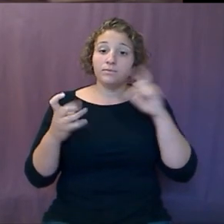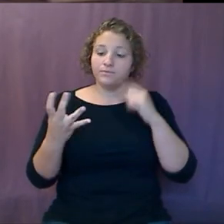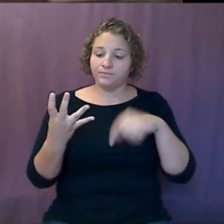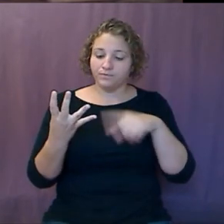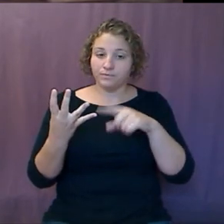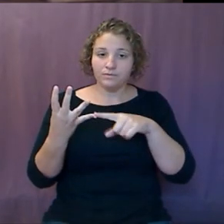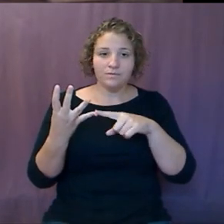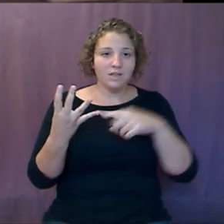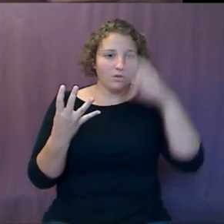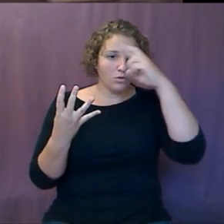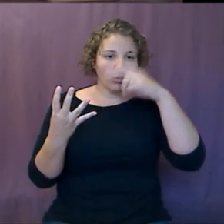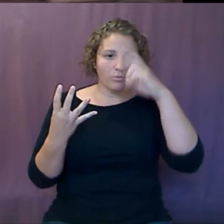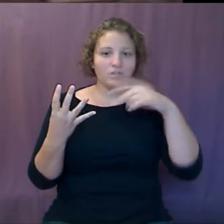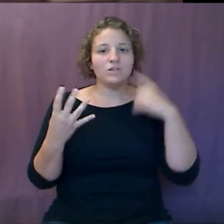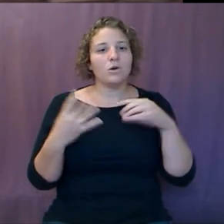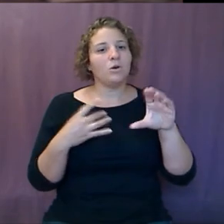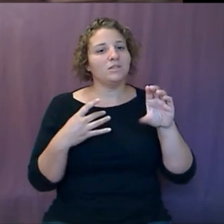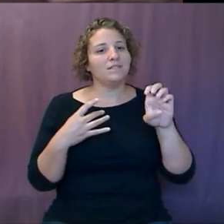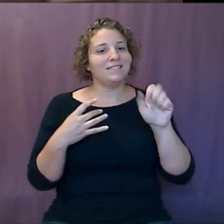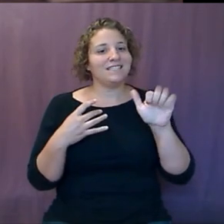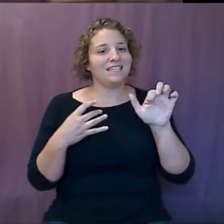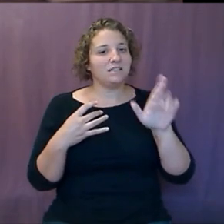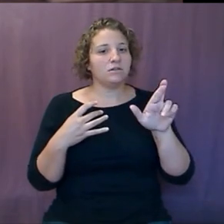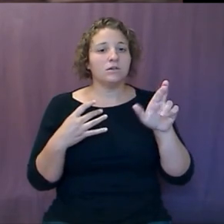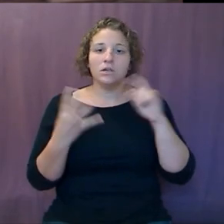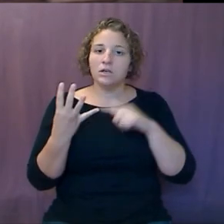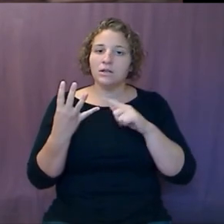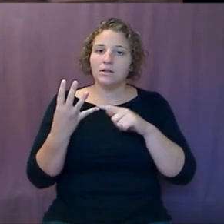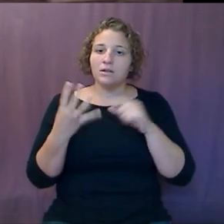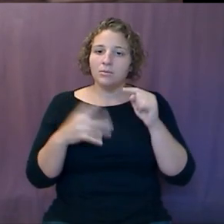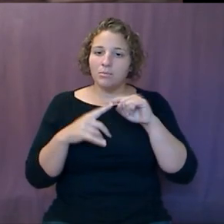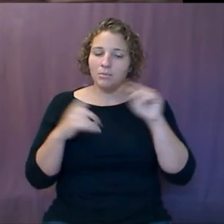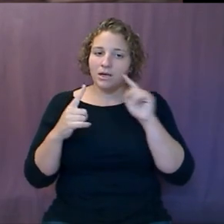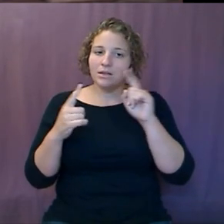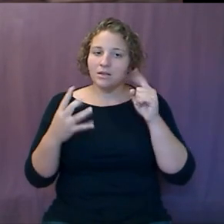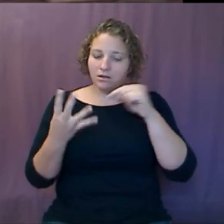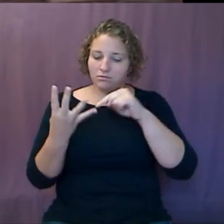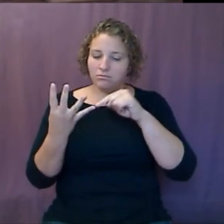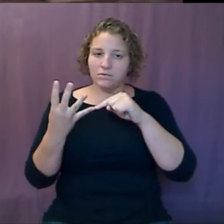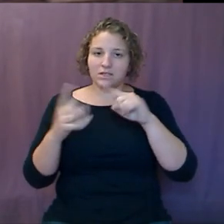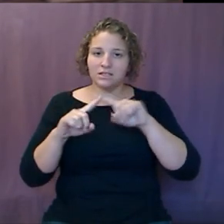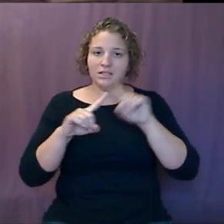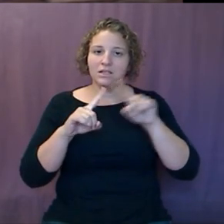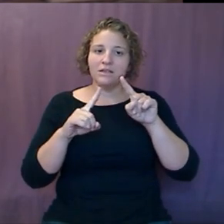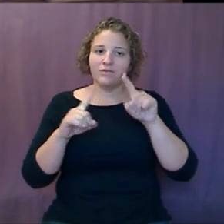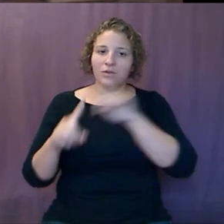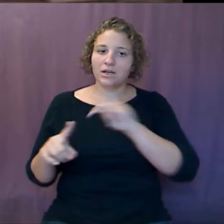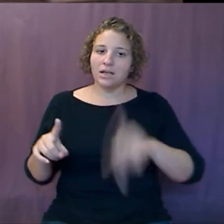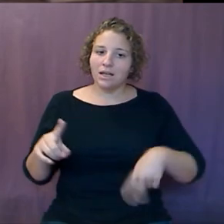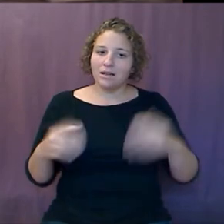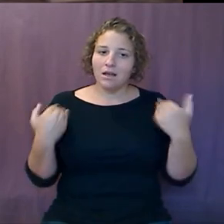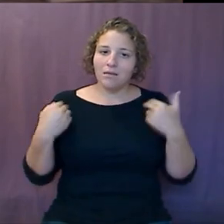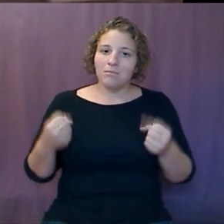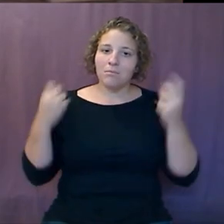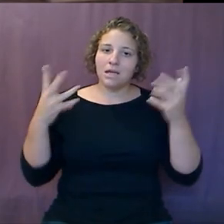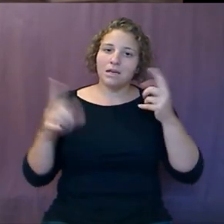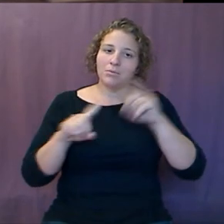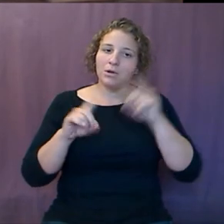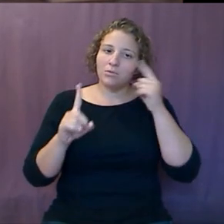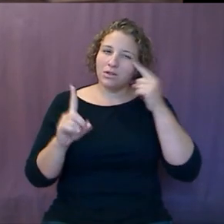say Augustus those of us at the time of the New Testament Nero but in these different beasts you will find in them a key